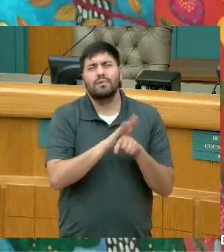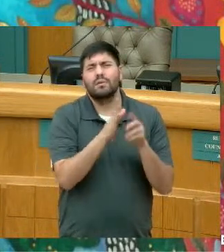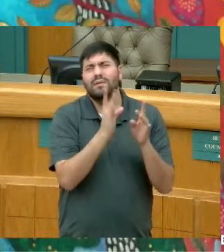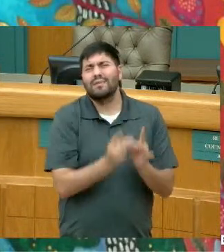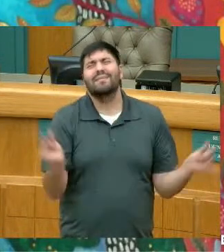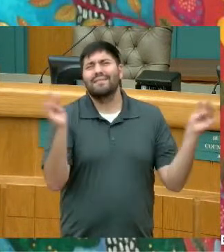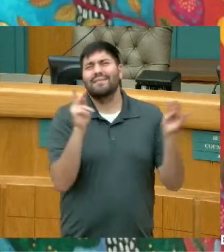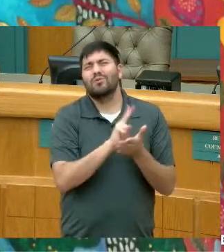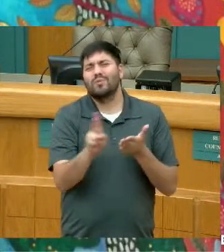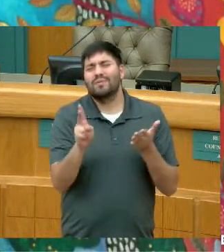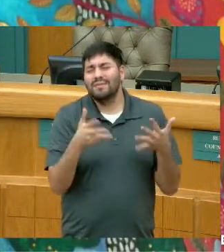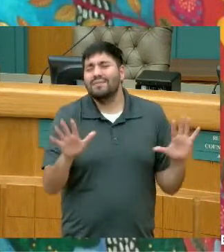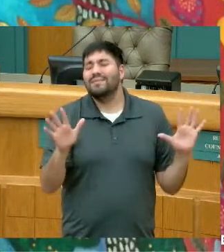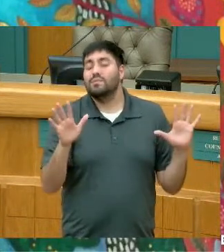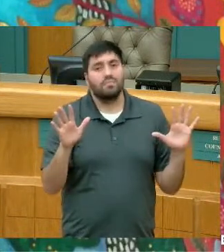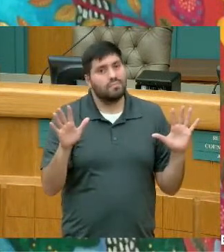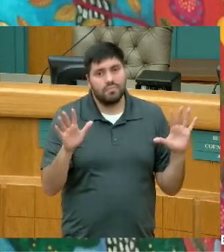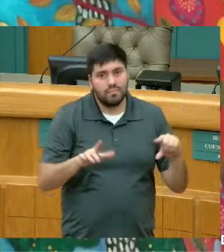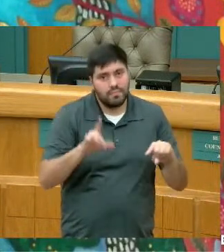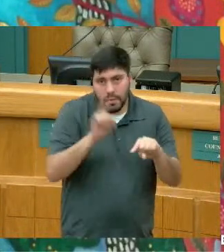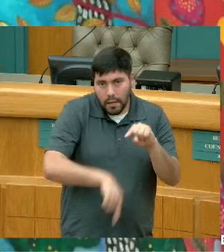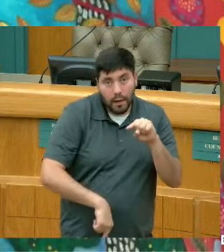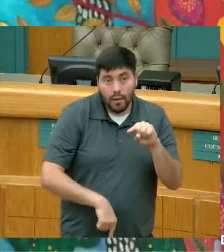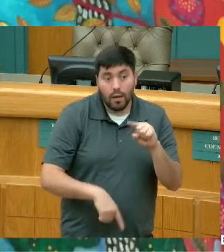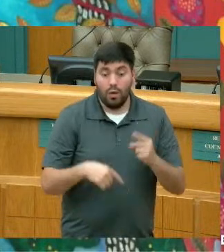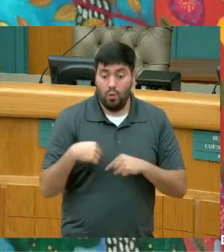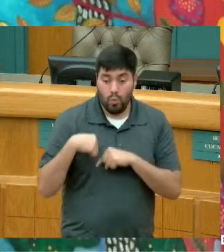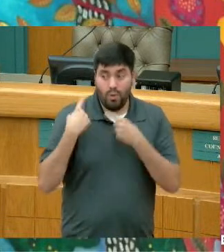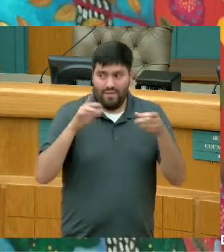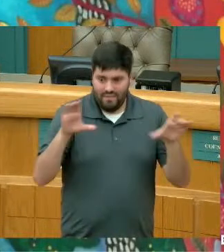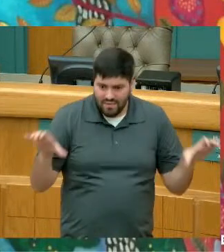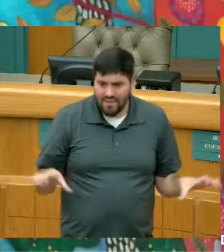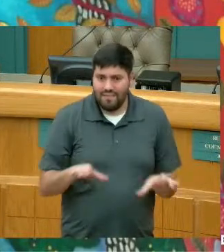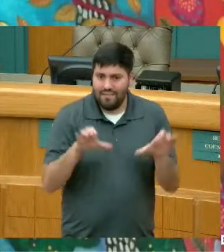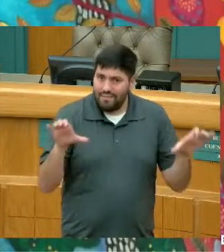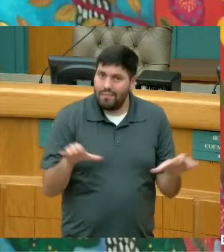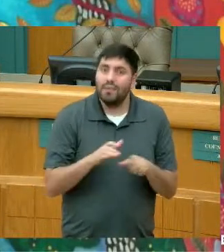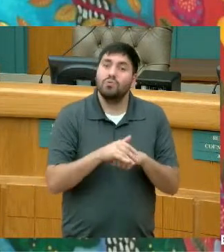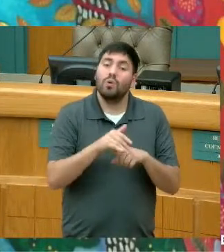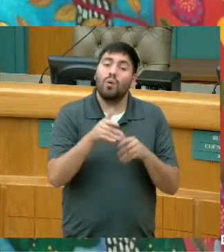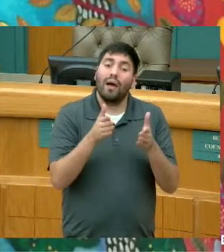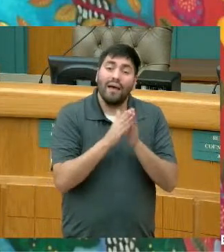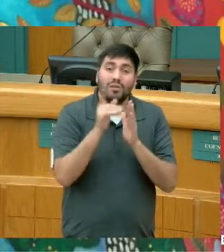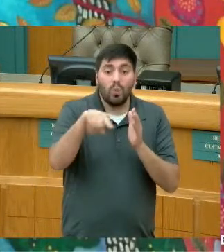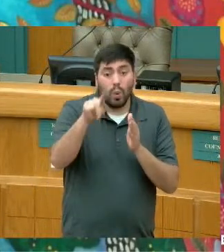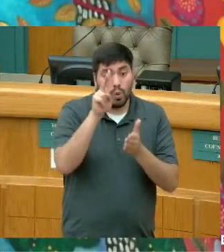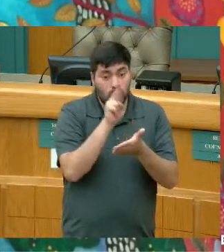weeks. We've done well. And I asked you for a lookout